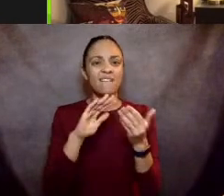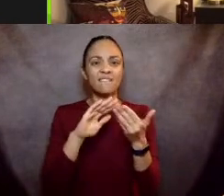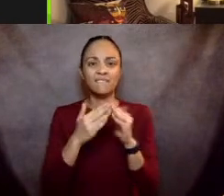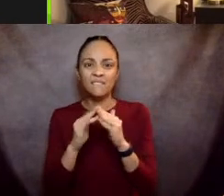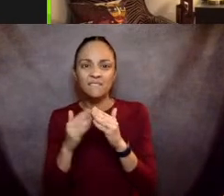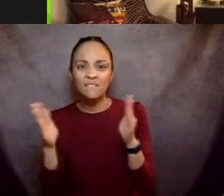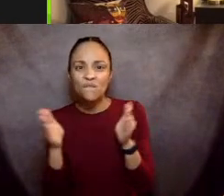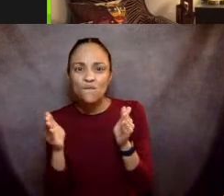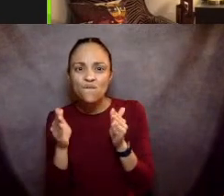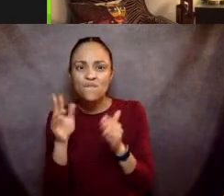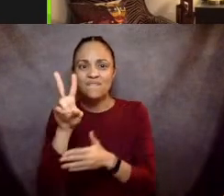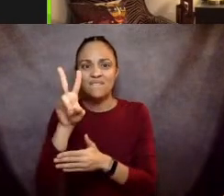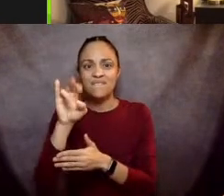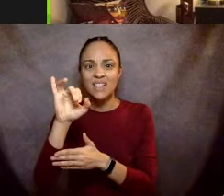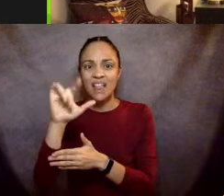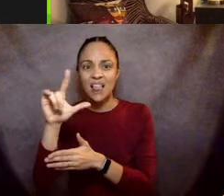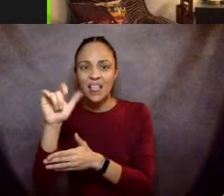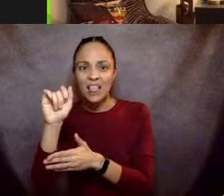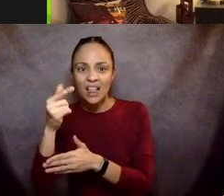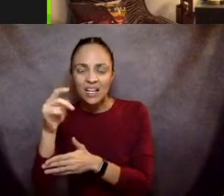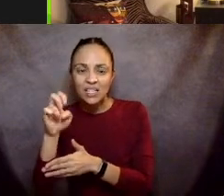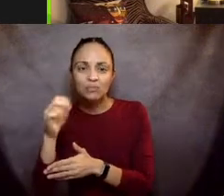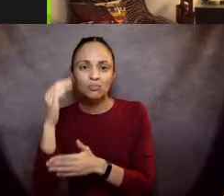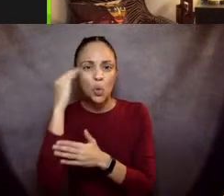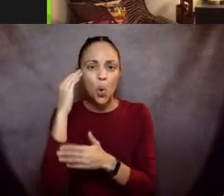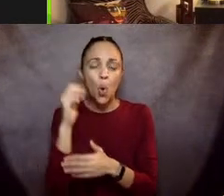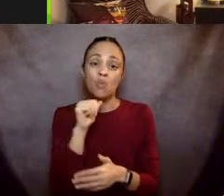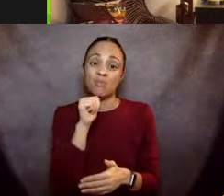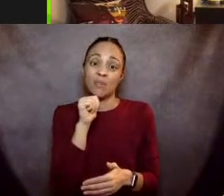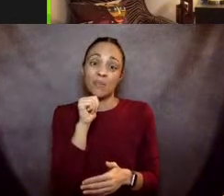other because we weren't down the street, we can kind of